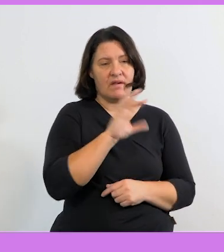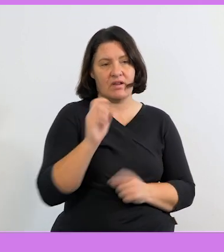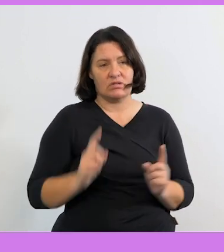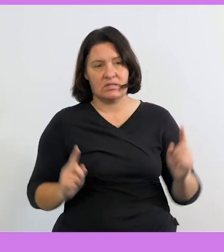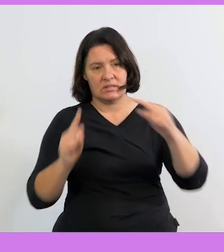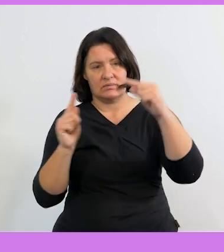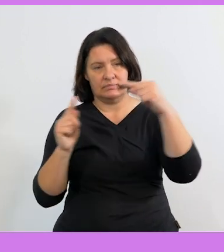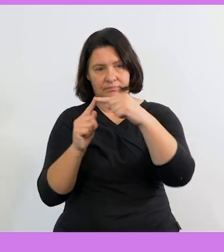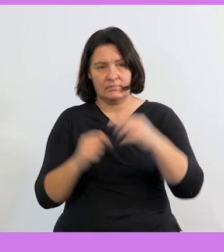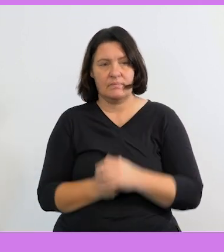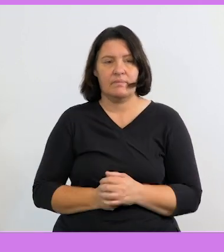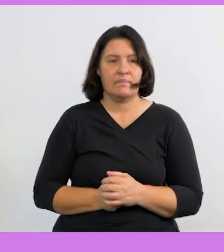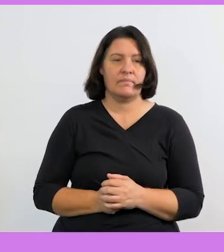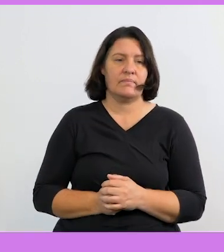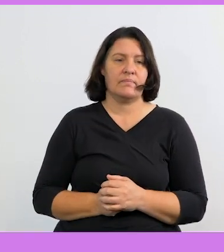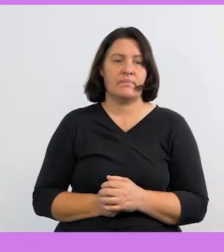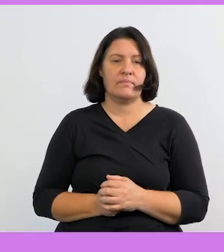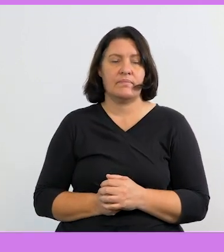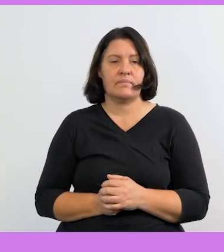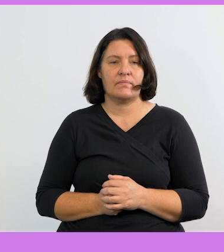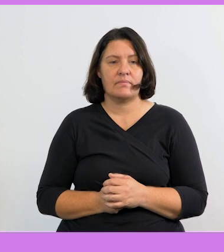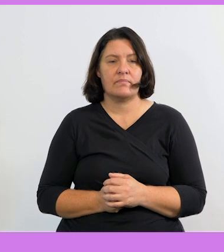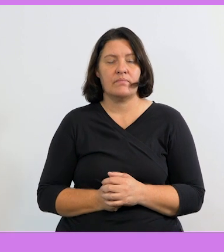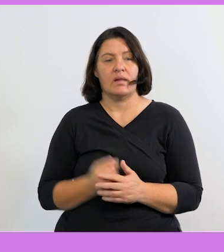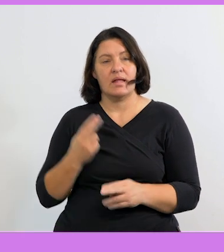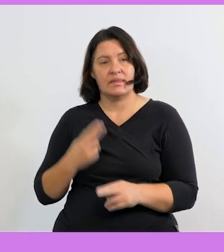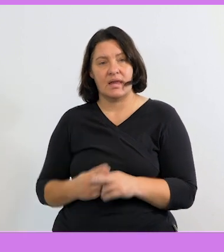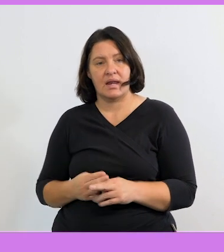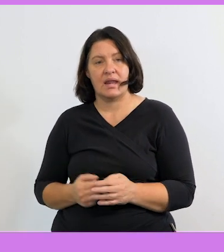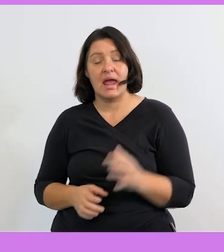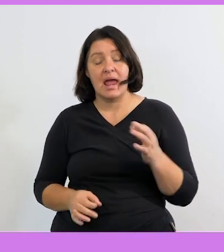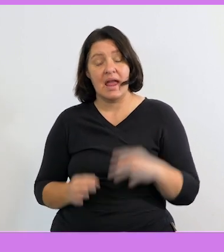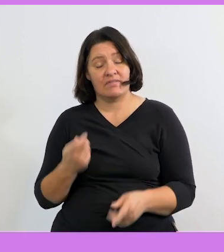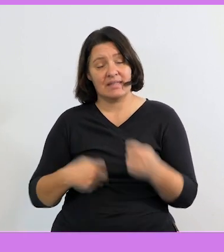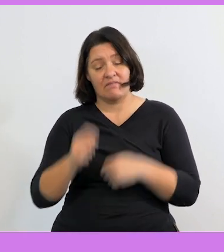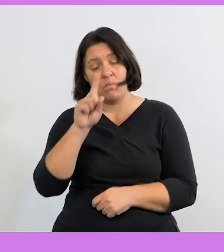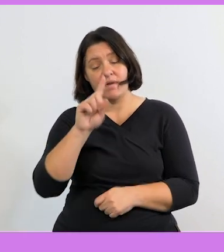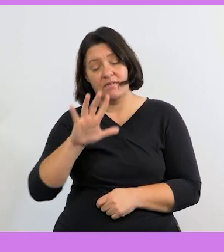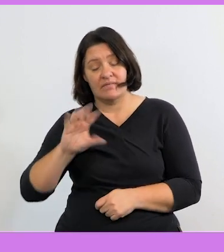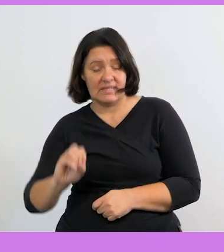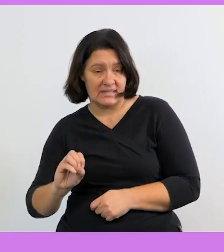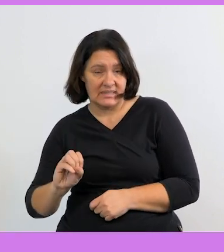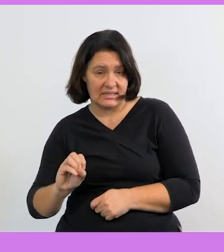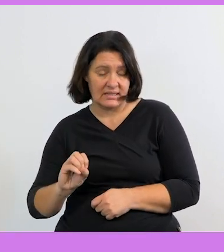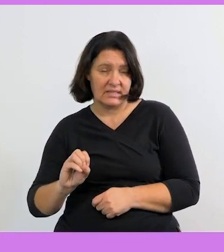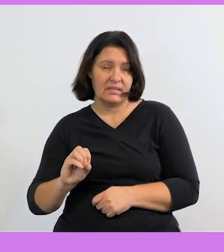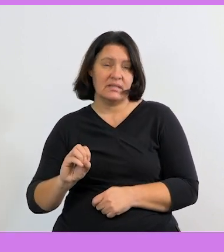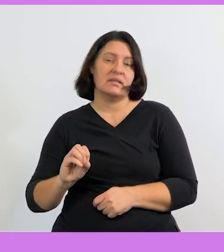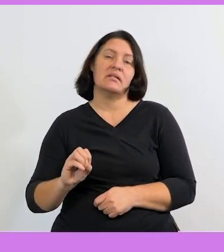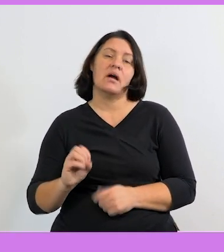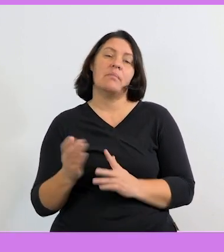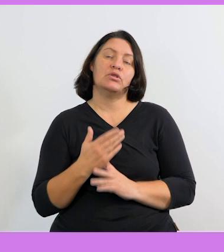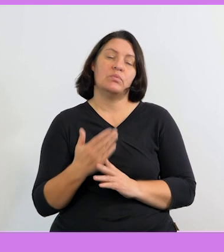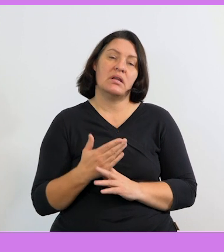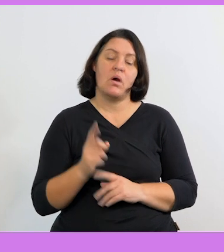be 1,500, so therefore I'm going to plot that point right there. Then, if Luke sells 150 bunny chows,